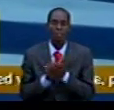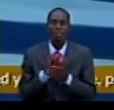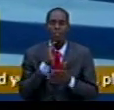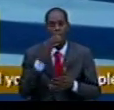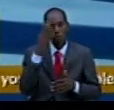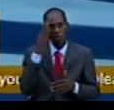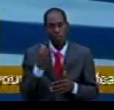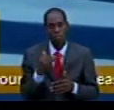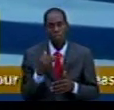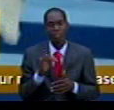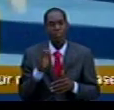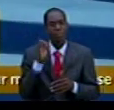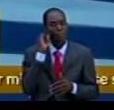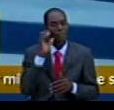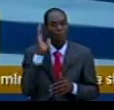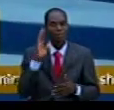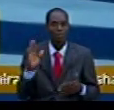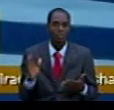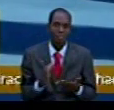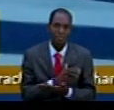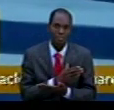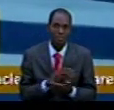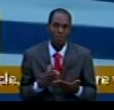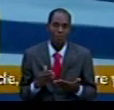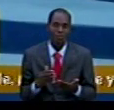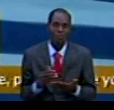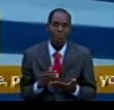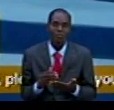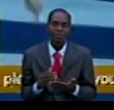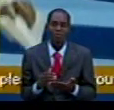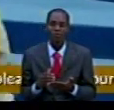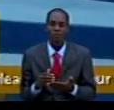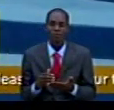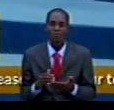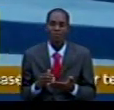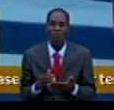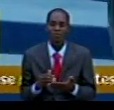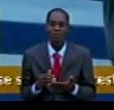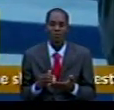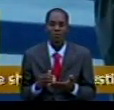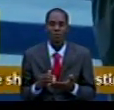iriri ti mo ri lawon kan ri.